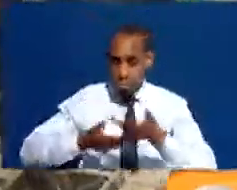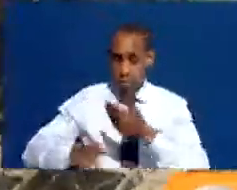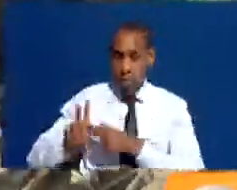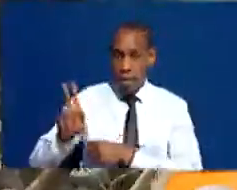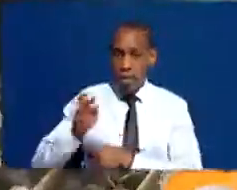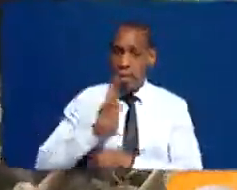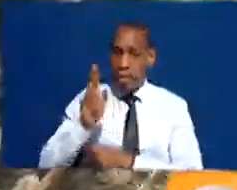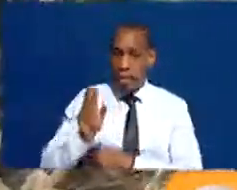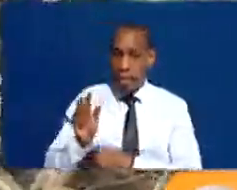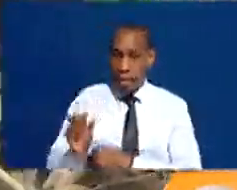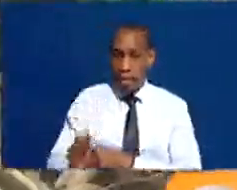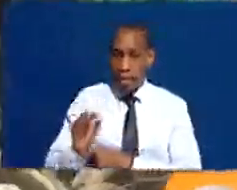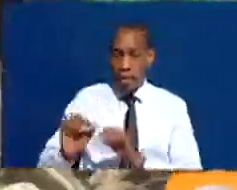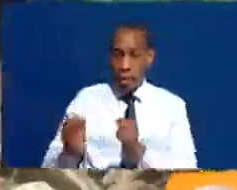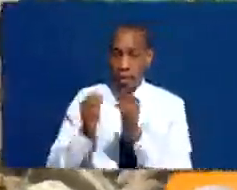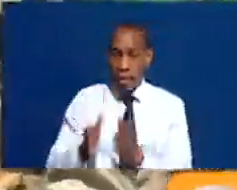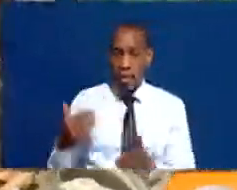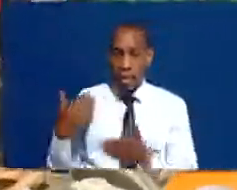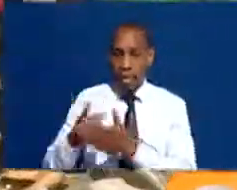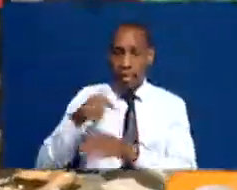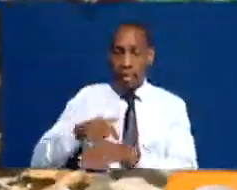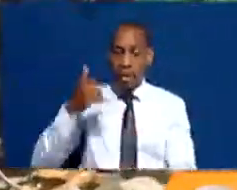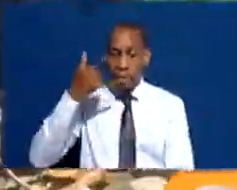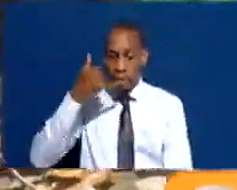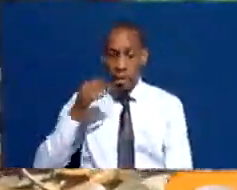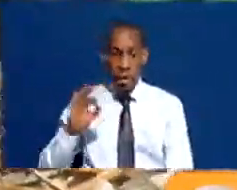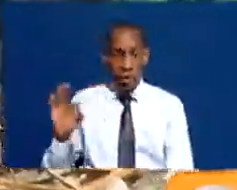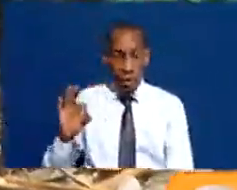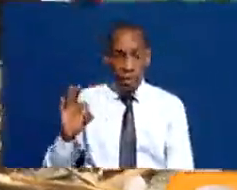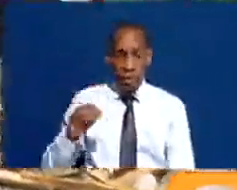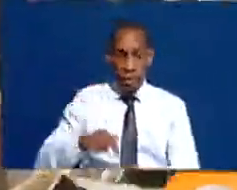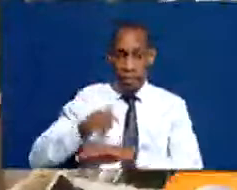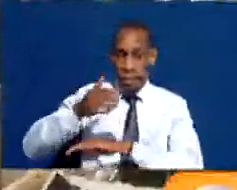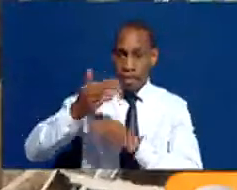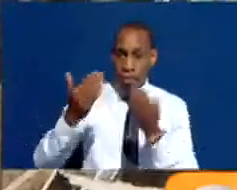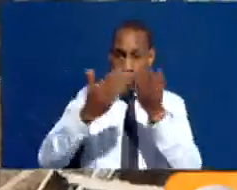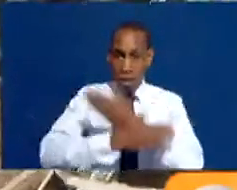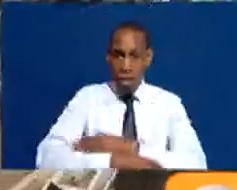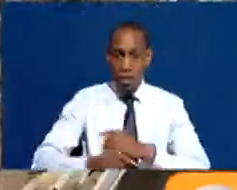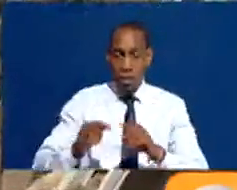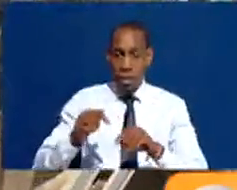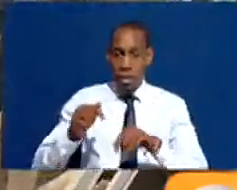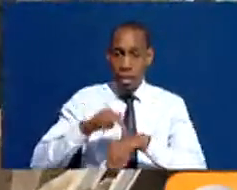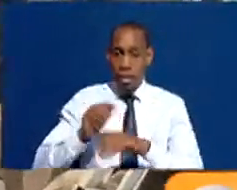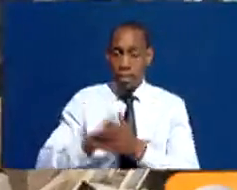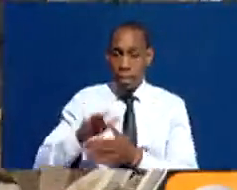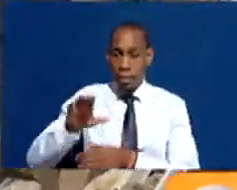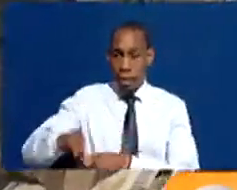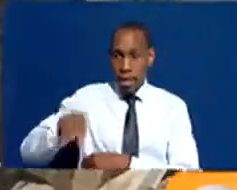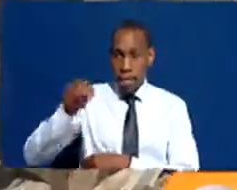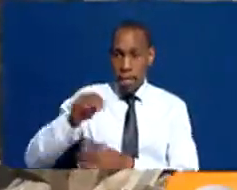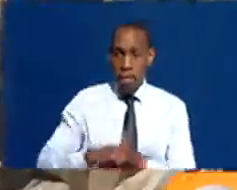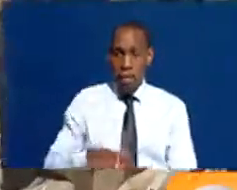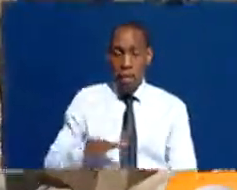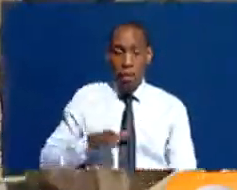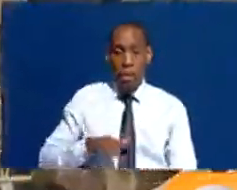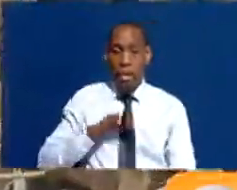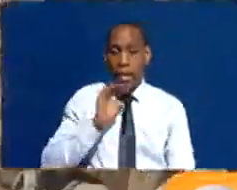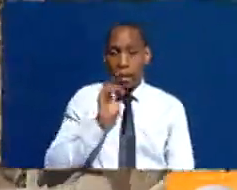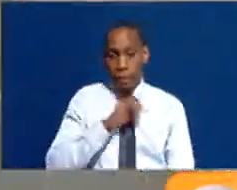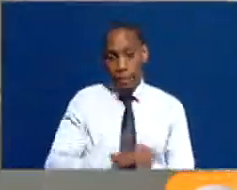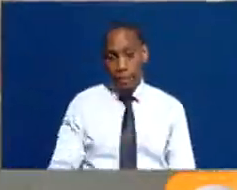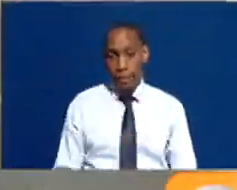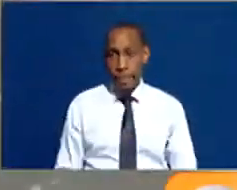Red Cross rescuers until her phone went off deep into the night. By the time they were able to reach her, she had lost the